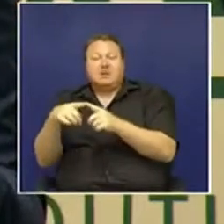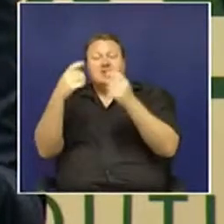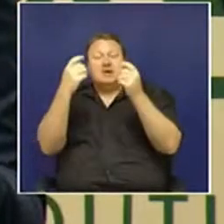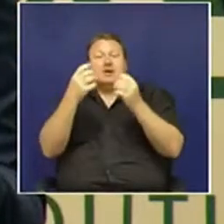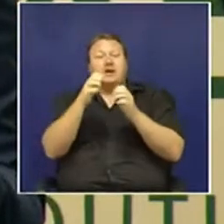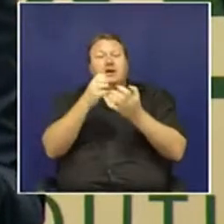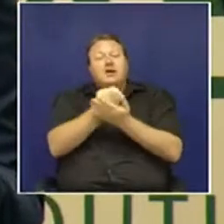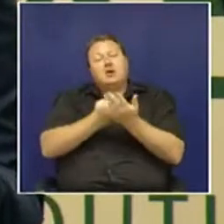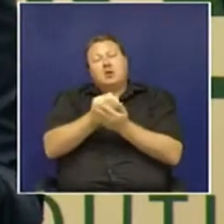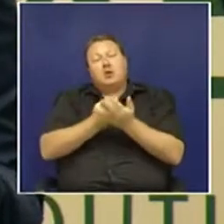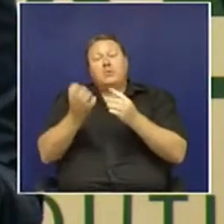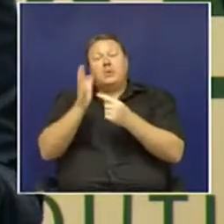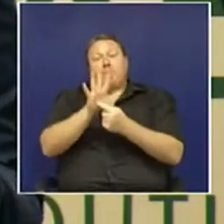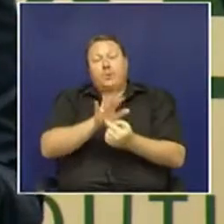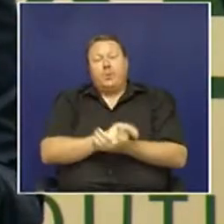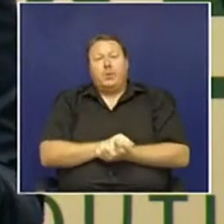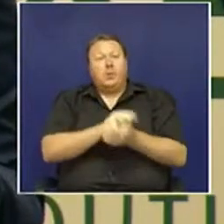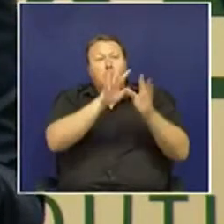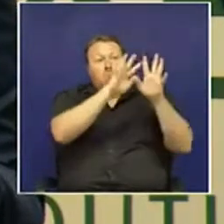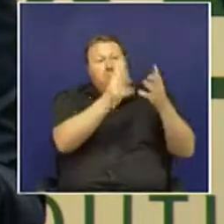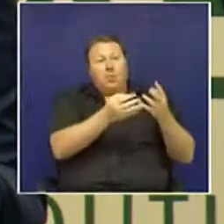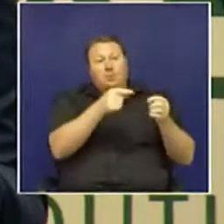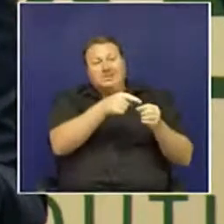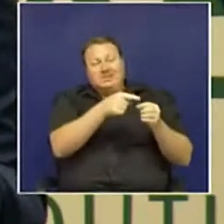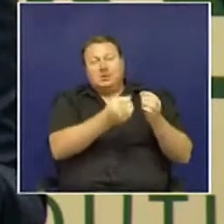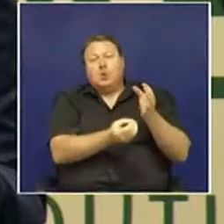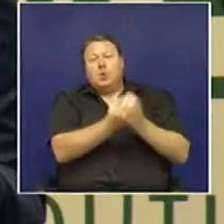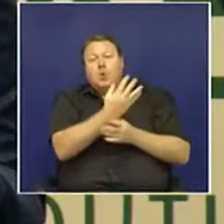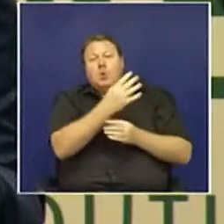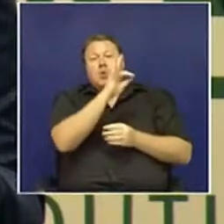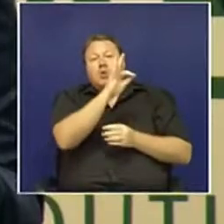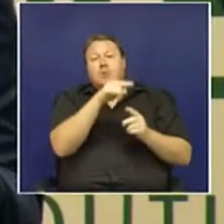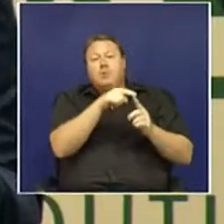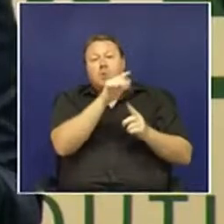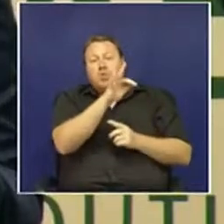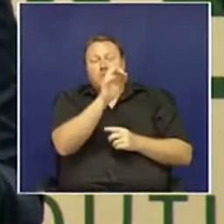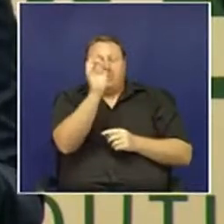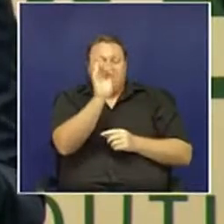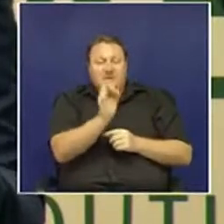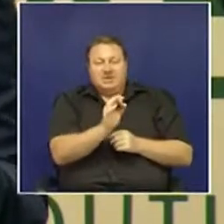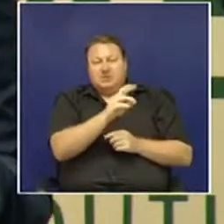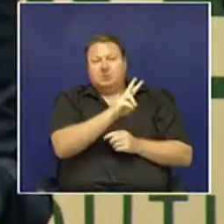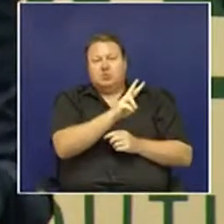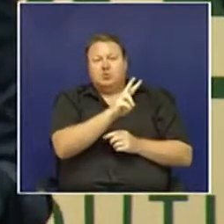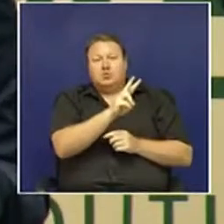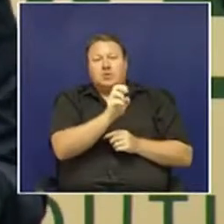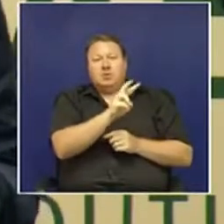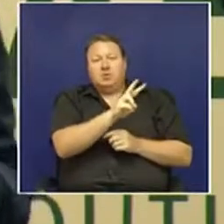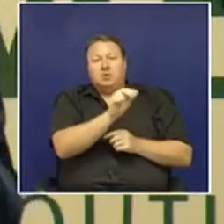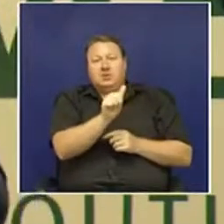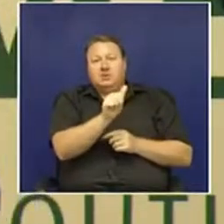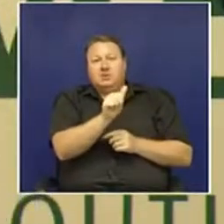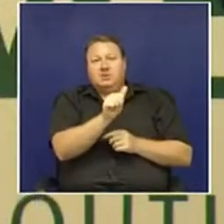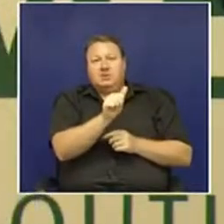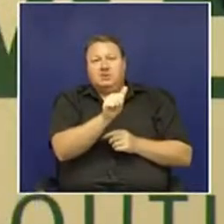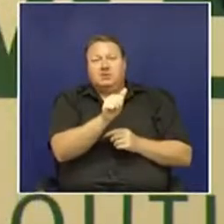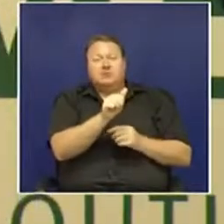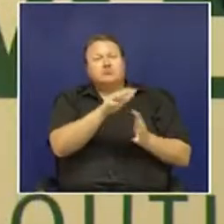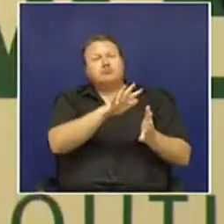is projected to grow by 3.3% in 2026, broadly in line with last year's